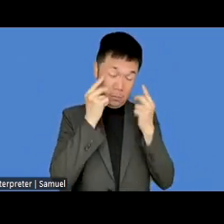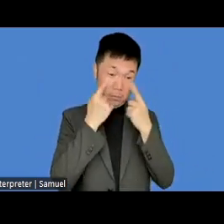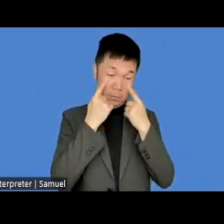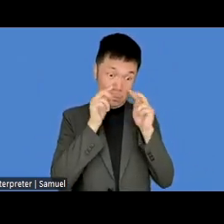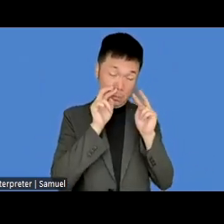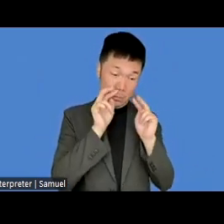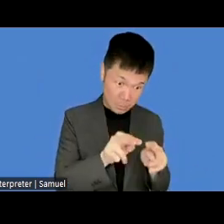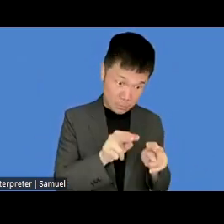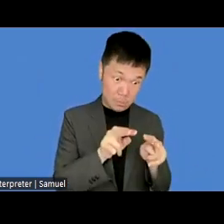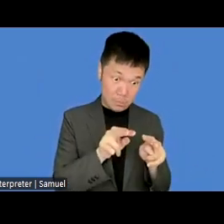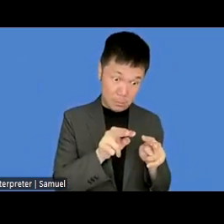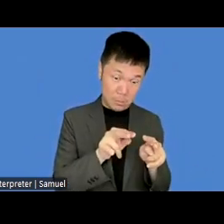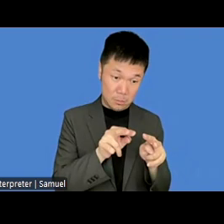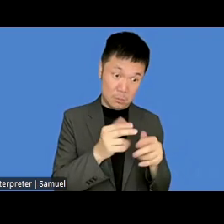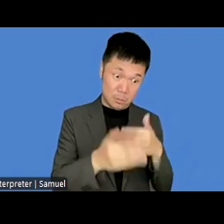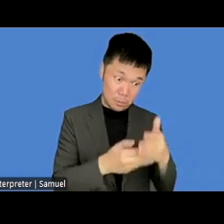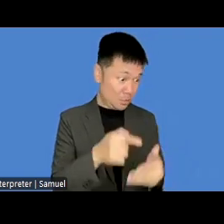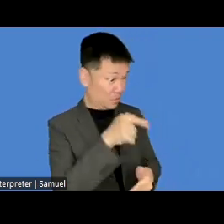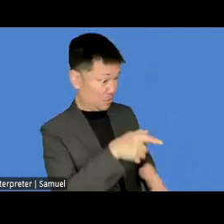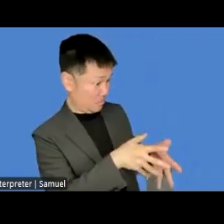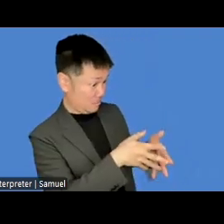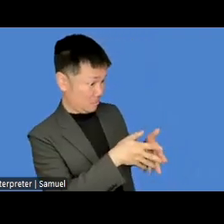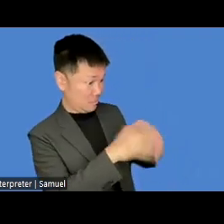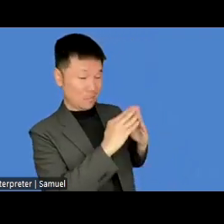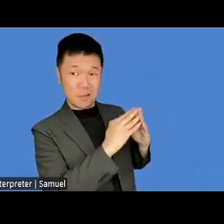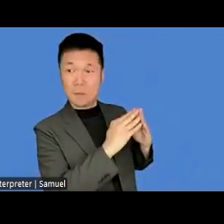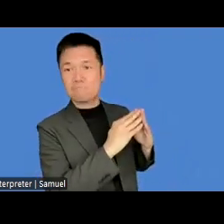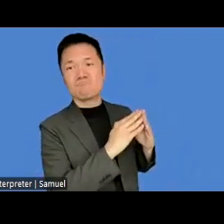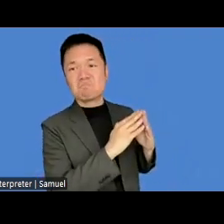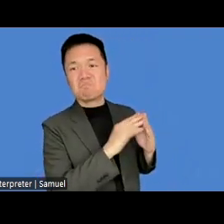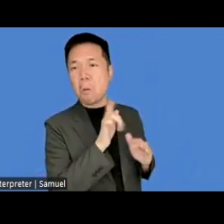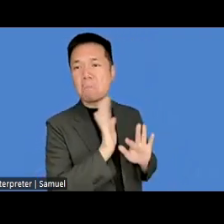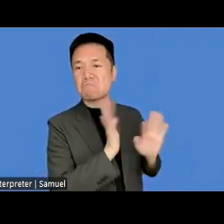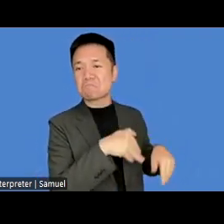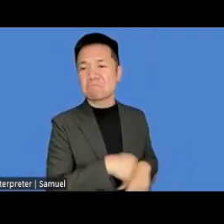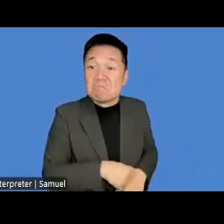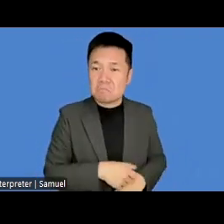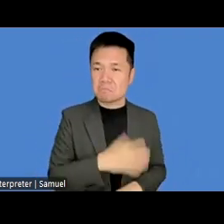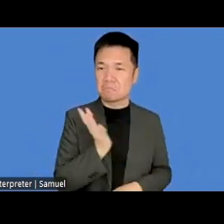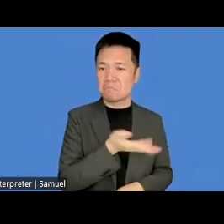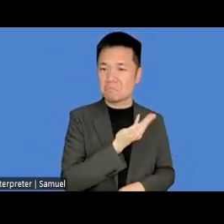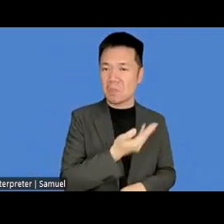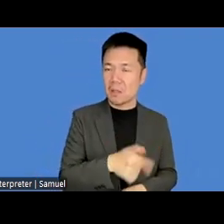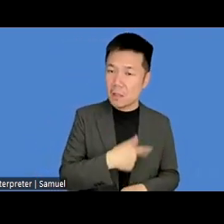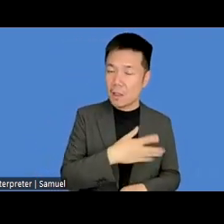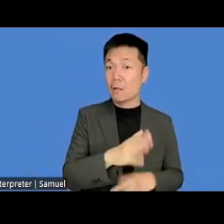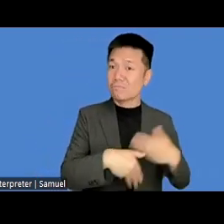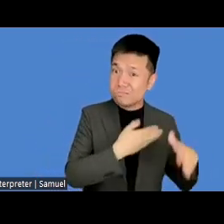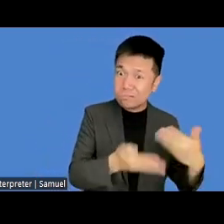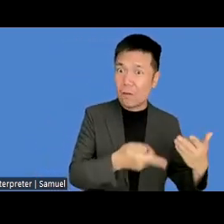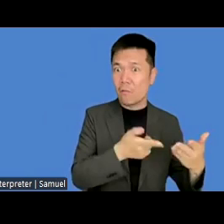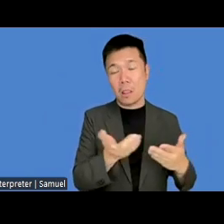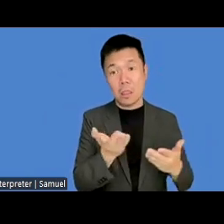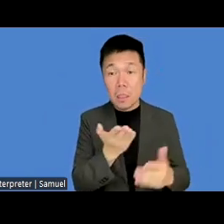rebuild the institutions. They don't have plans, no intentions to create community services for people with disabilities. There are